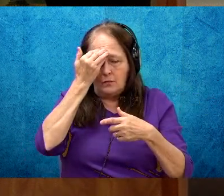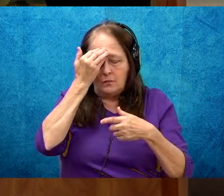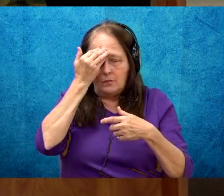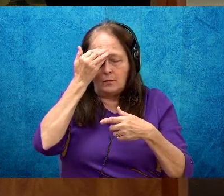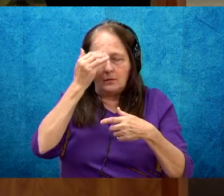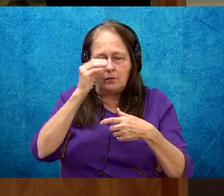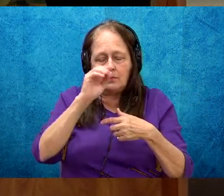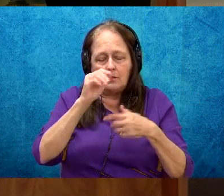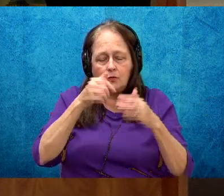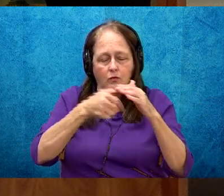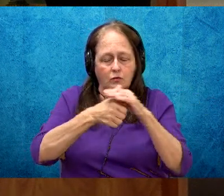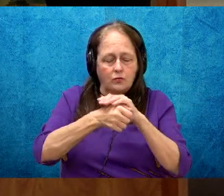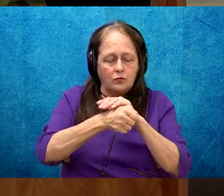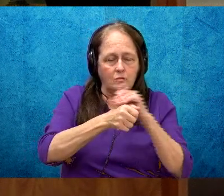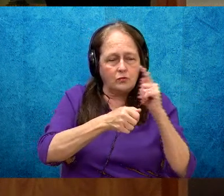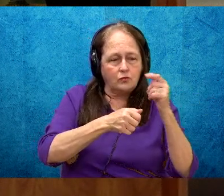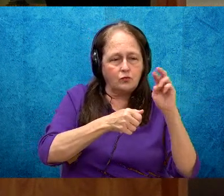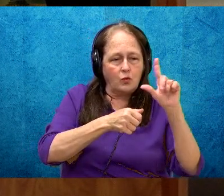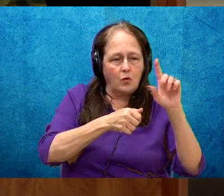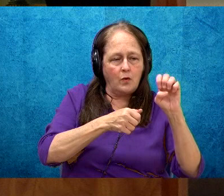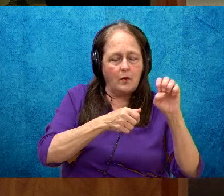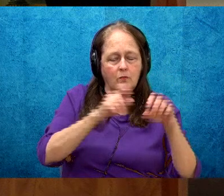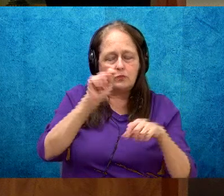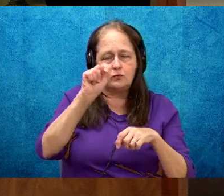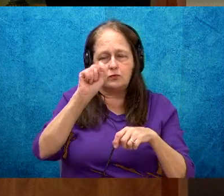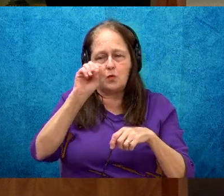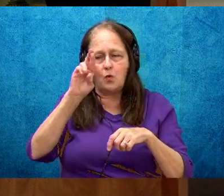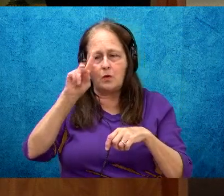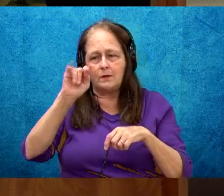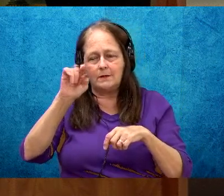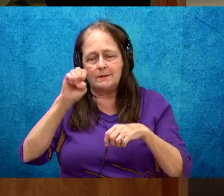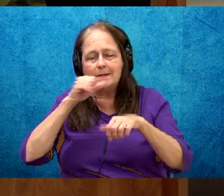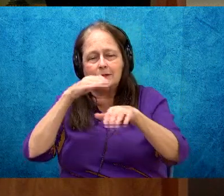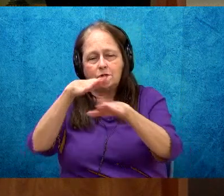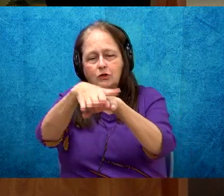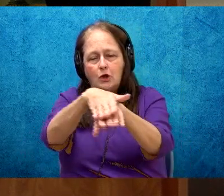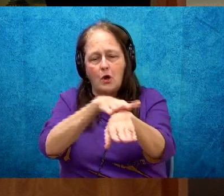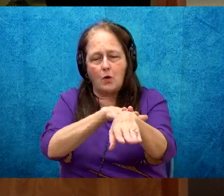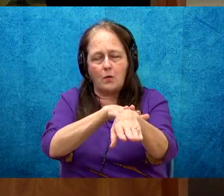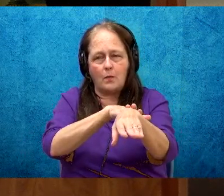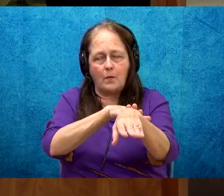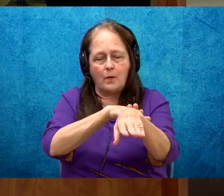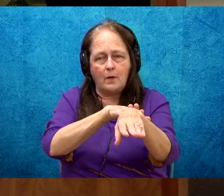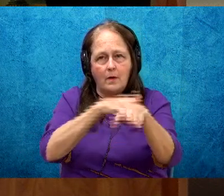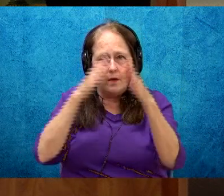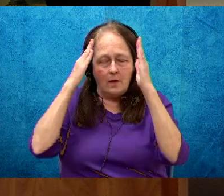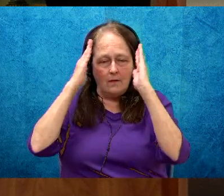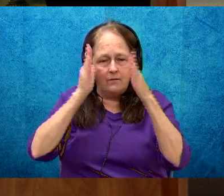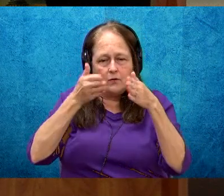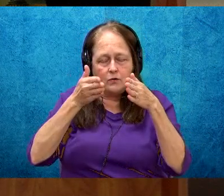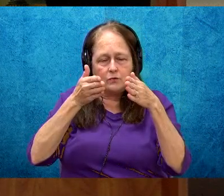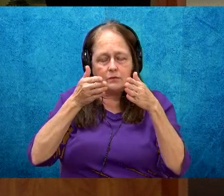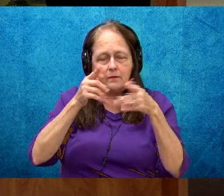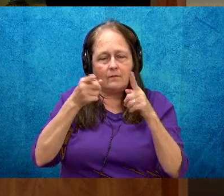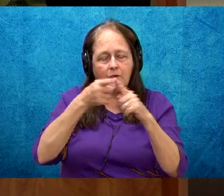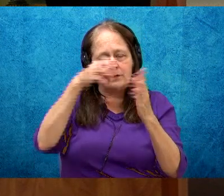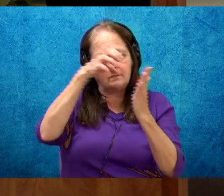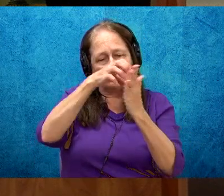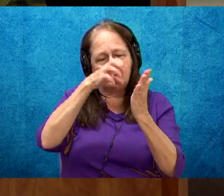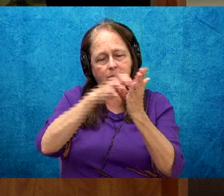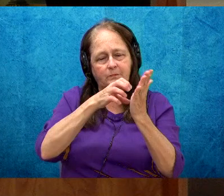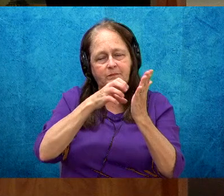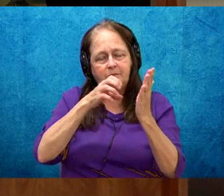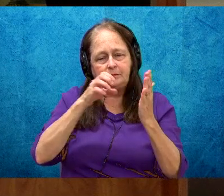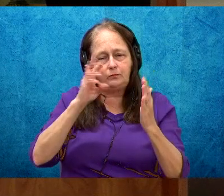and tortoises, they're known to be a slow-moving animal. Now, if we focus on that first paragraph, we have determined that